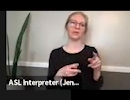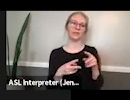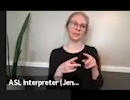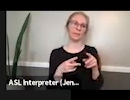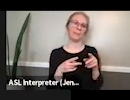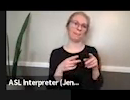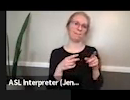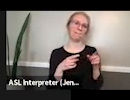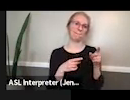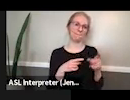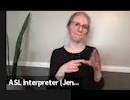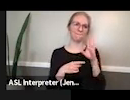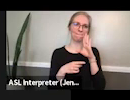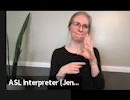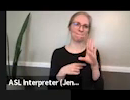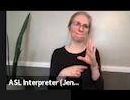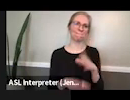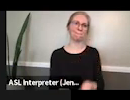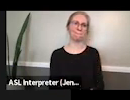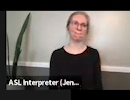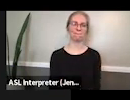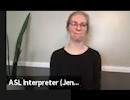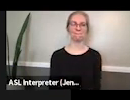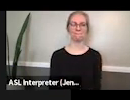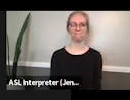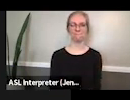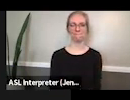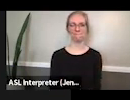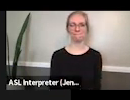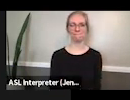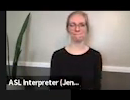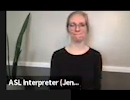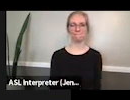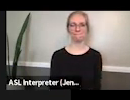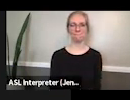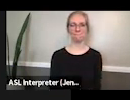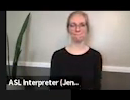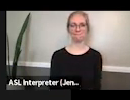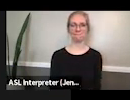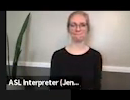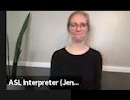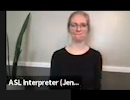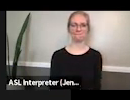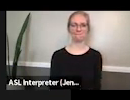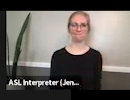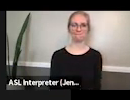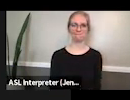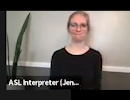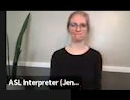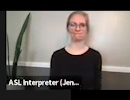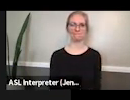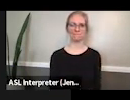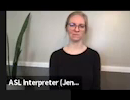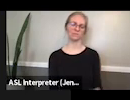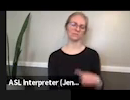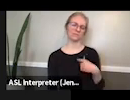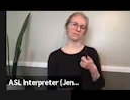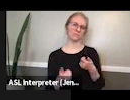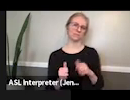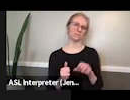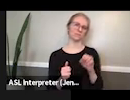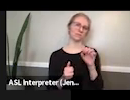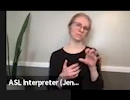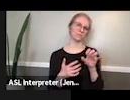really quickly about each one, because I've tried to give you information about these